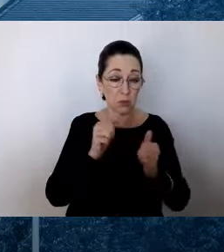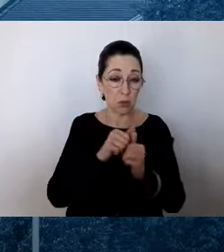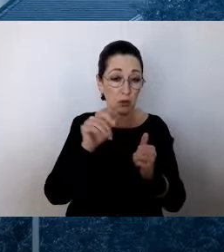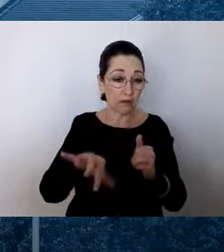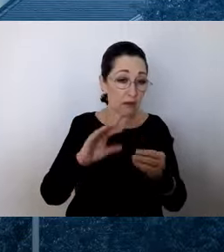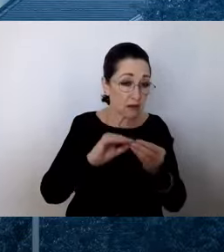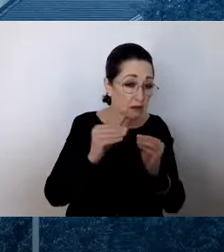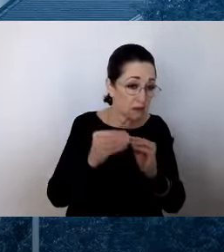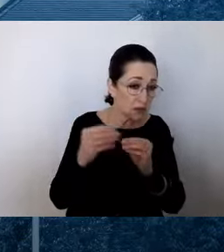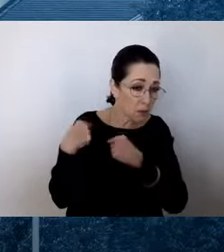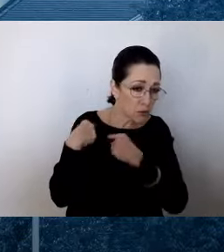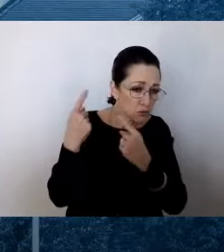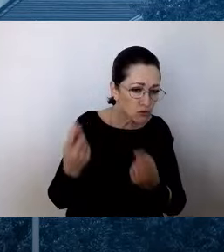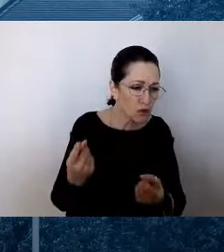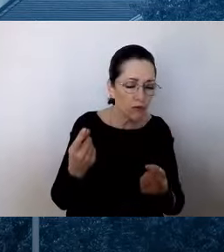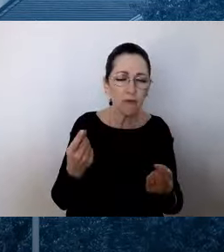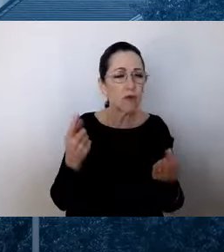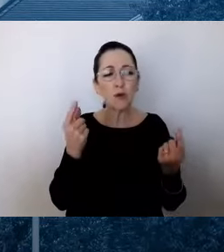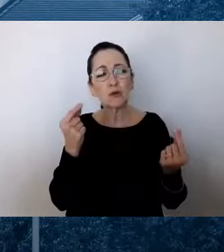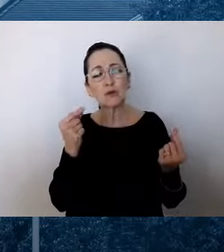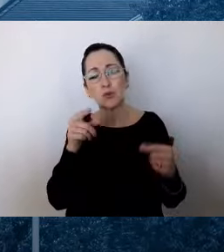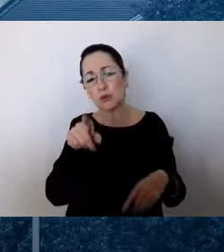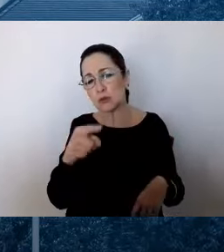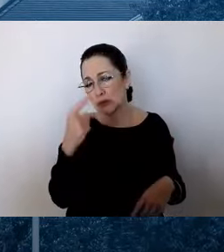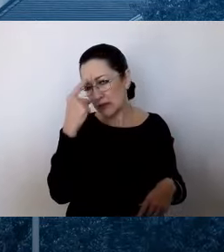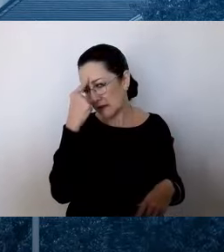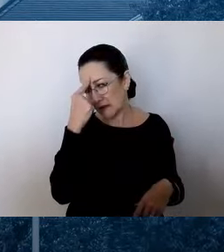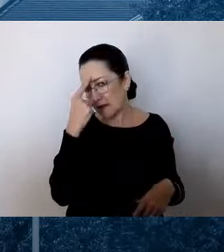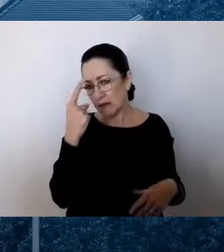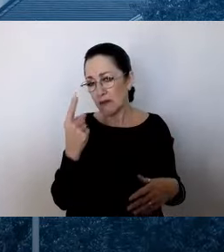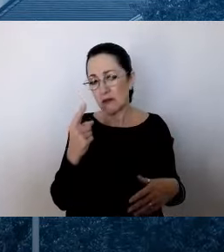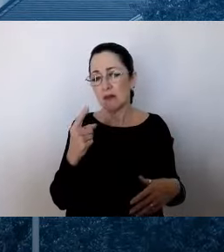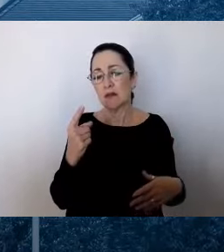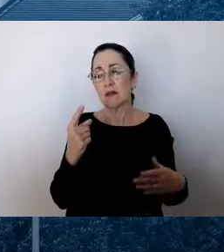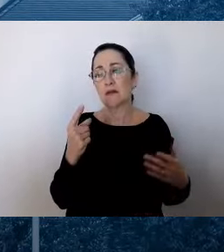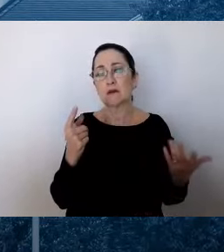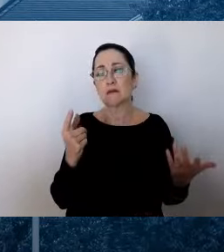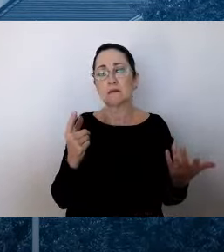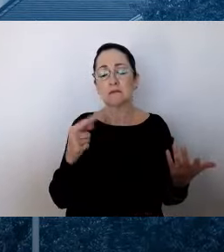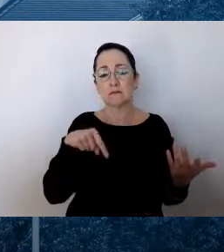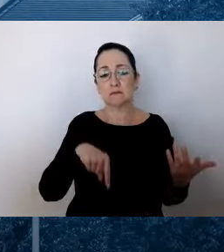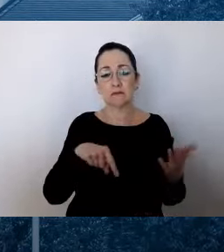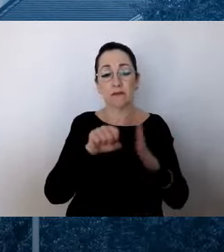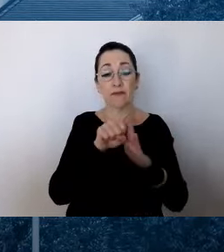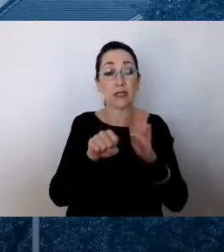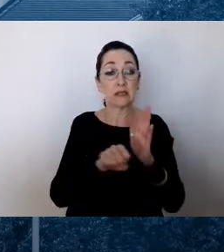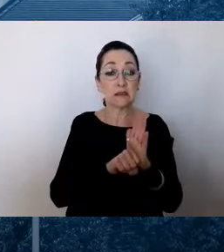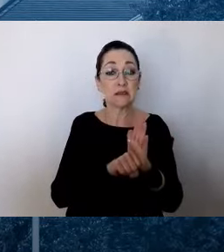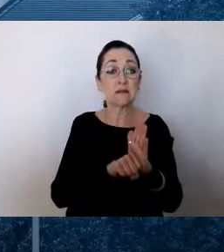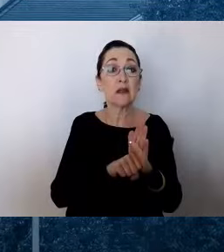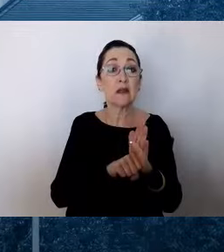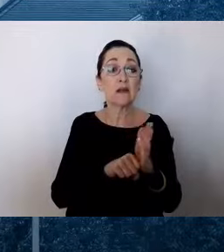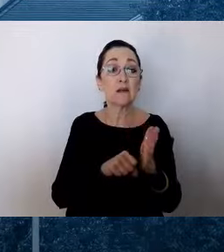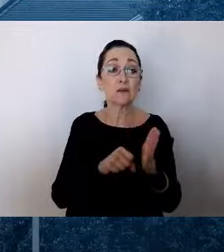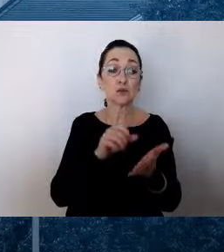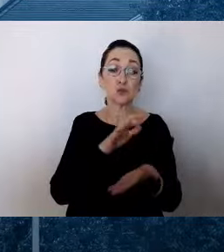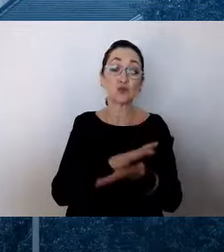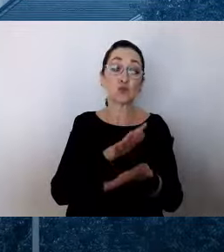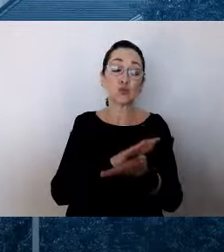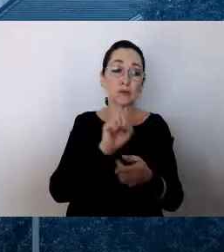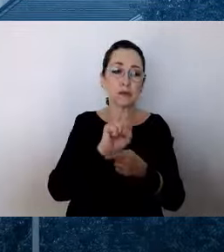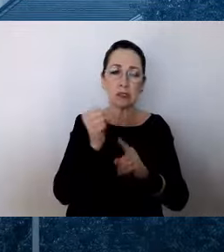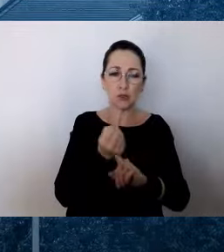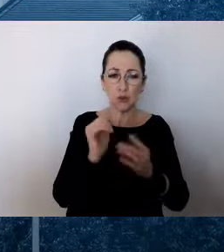number so far? Where do you think the state is at so far with schools? Yeah, I think